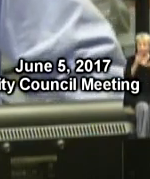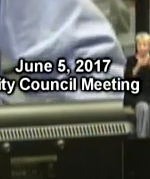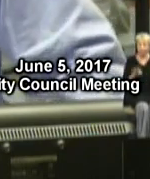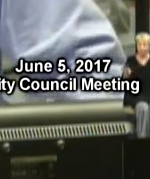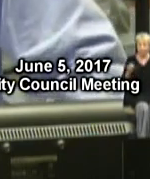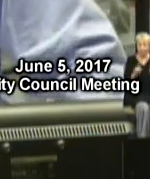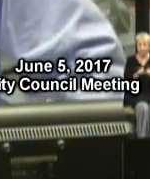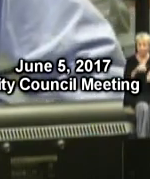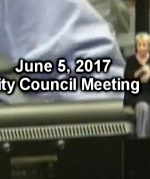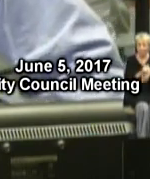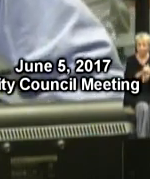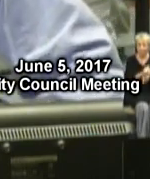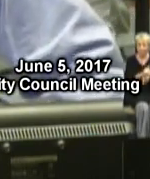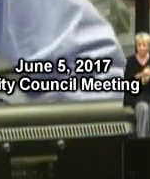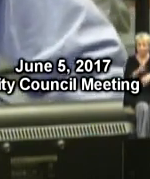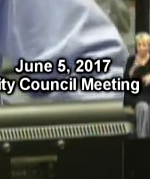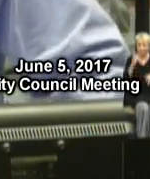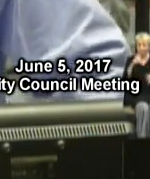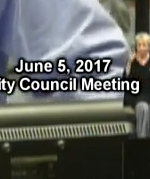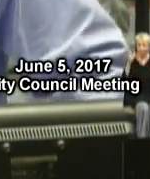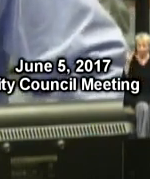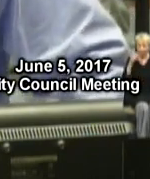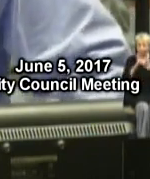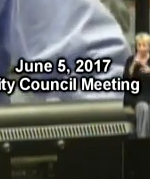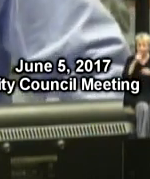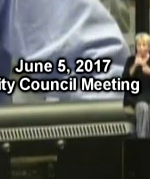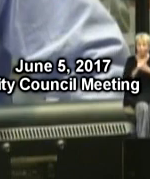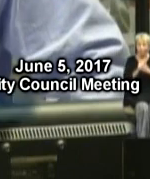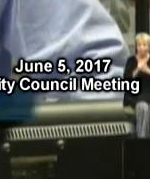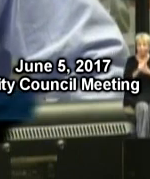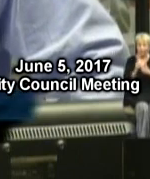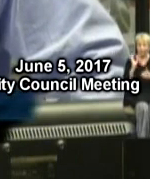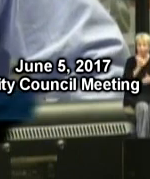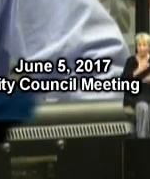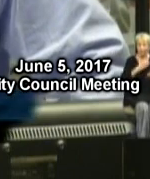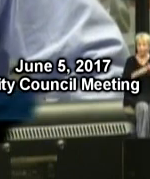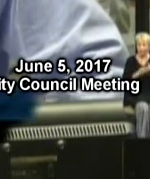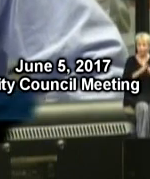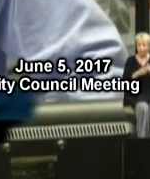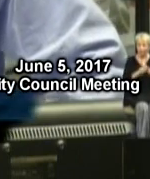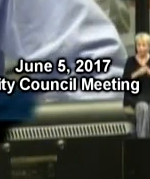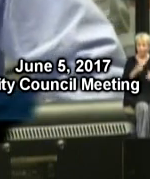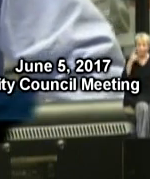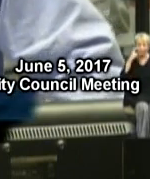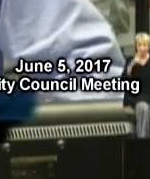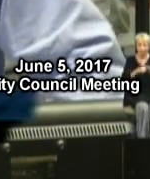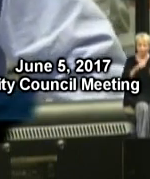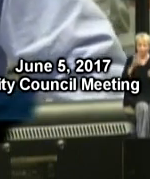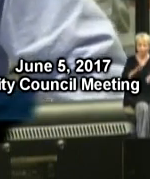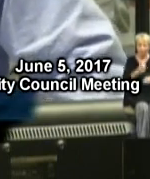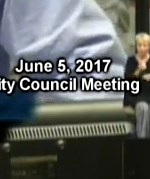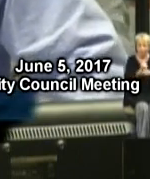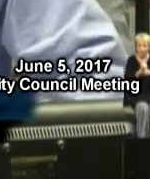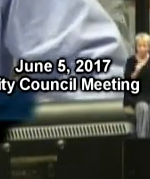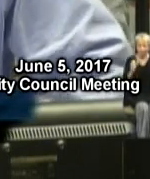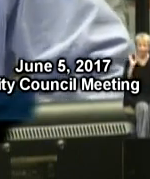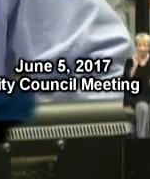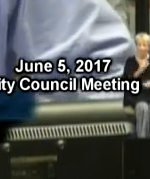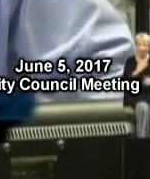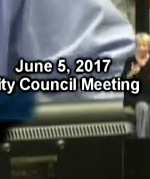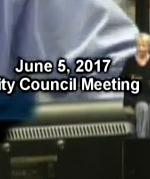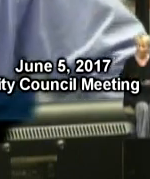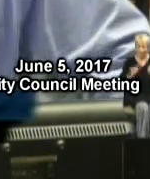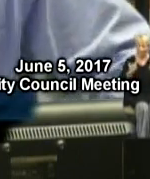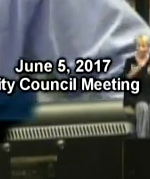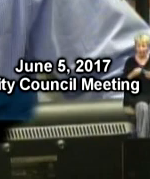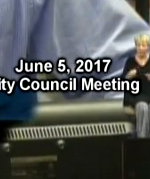tonight, to hear from those in leadership as they seek to lead our community. We recognize your sovereignty over our lives and